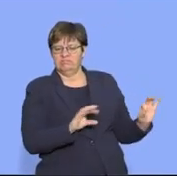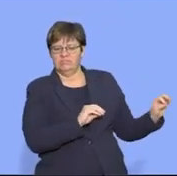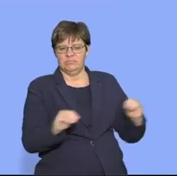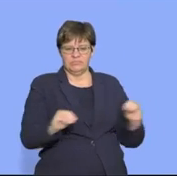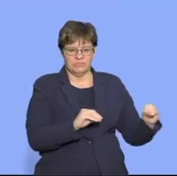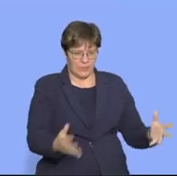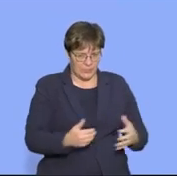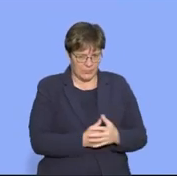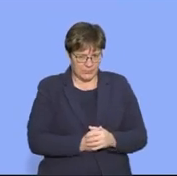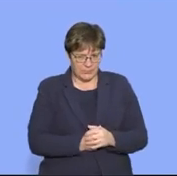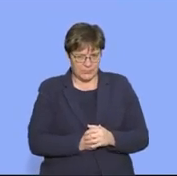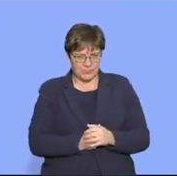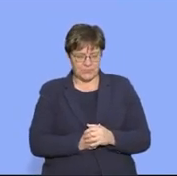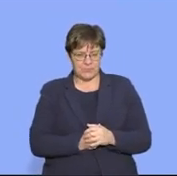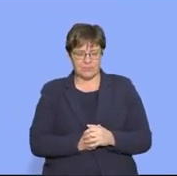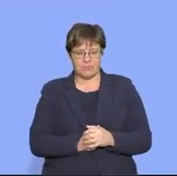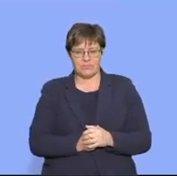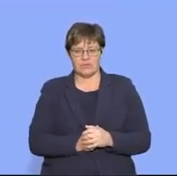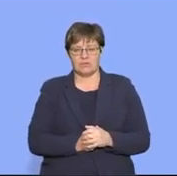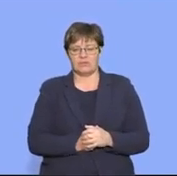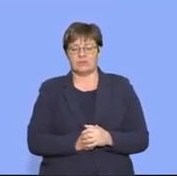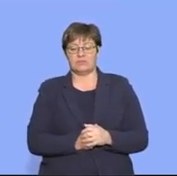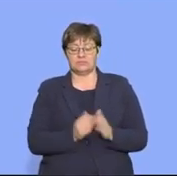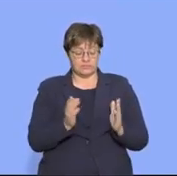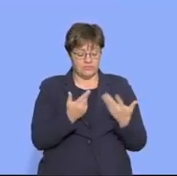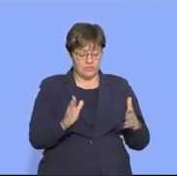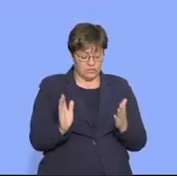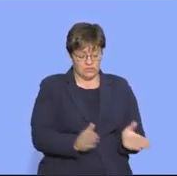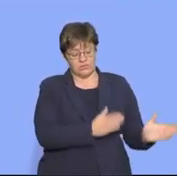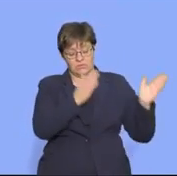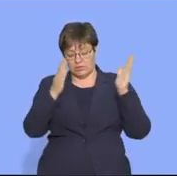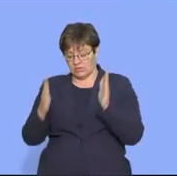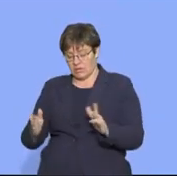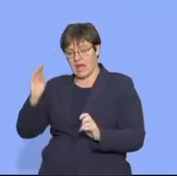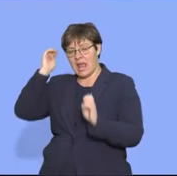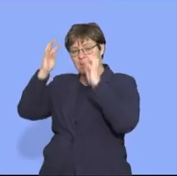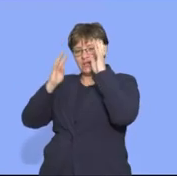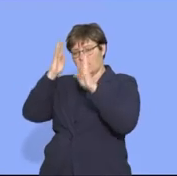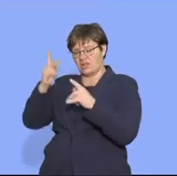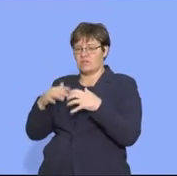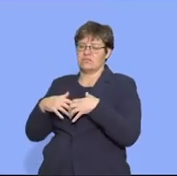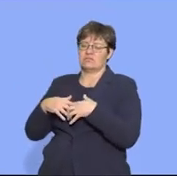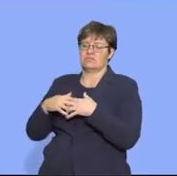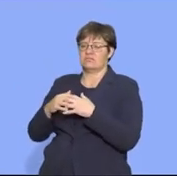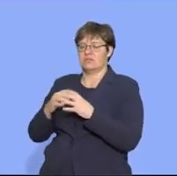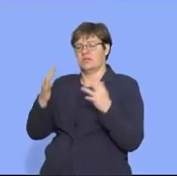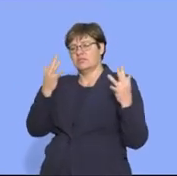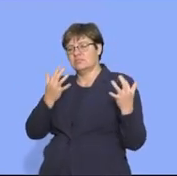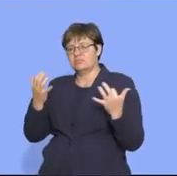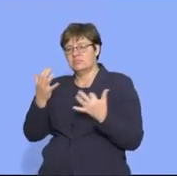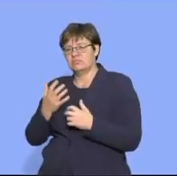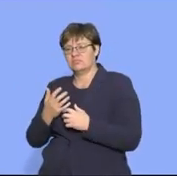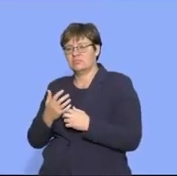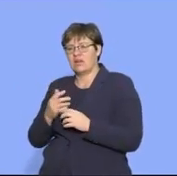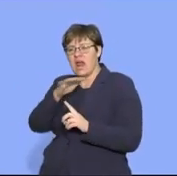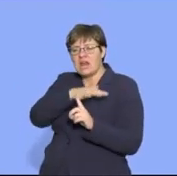those bones of the dinosaur move. Then they take and they use their imagination and